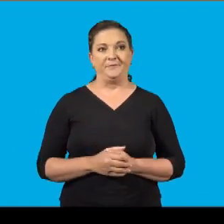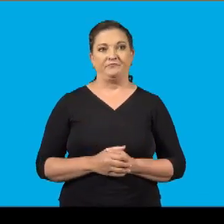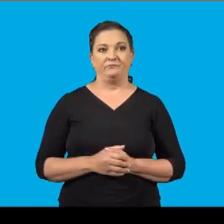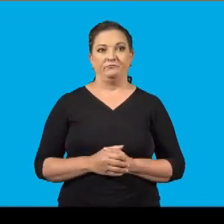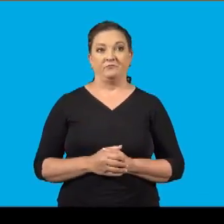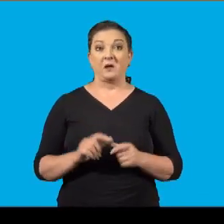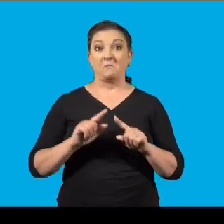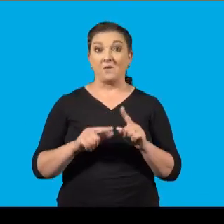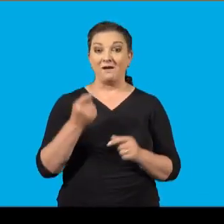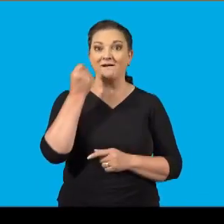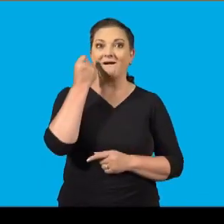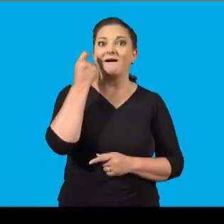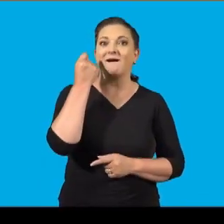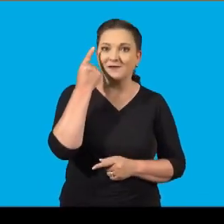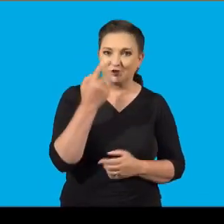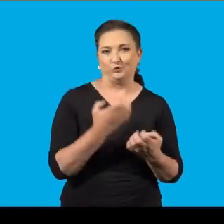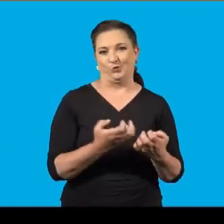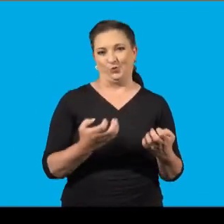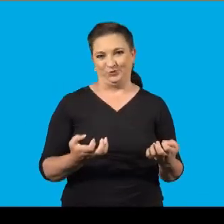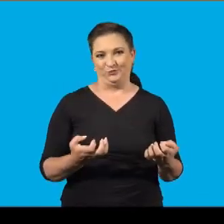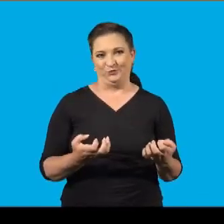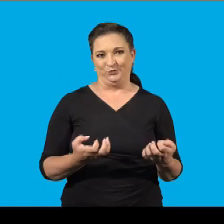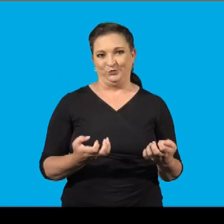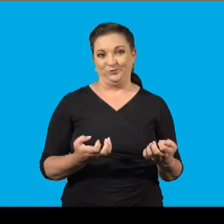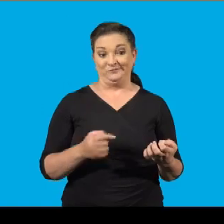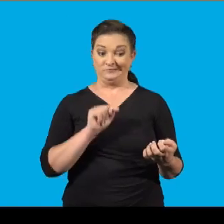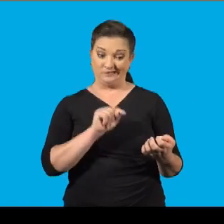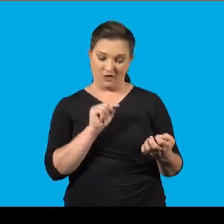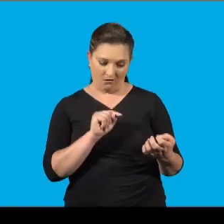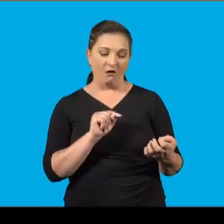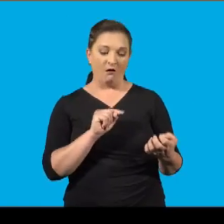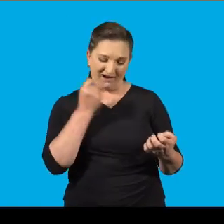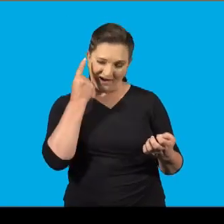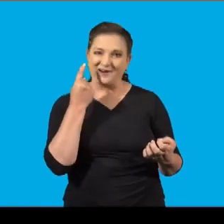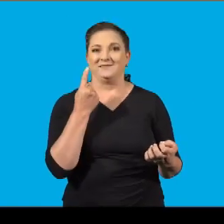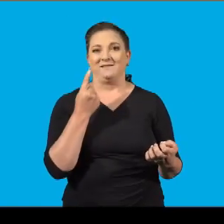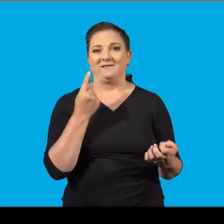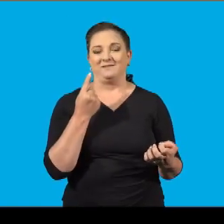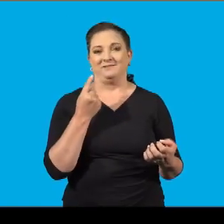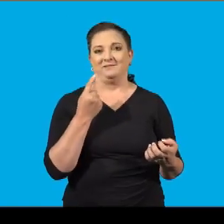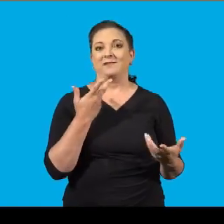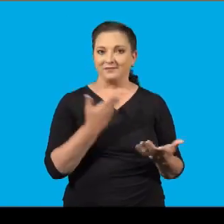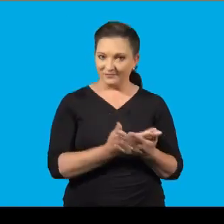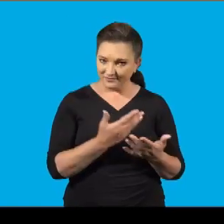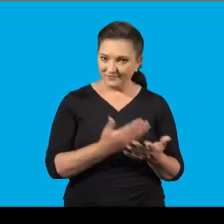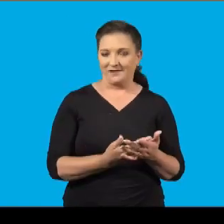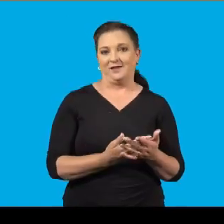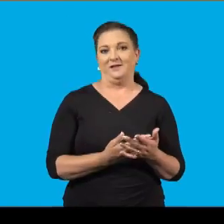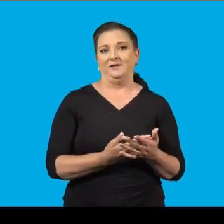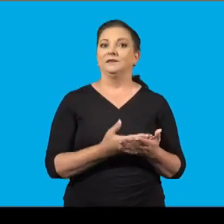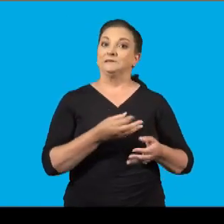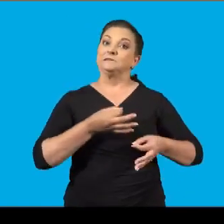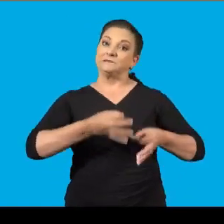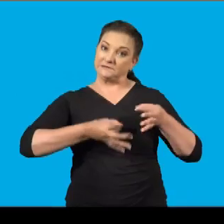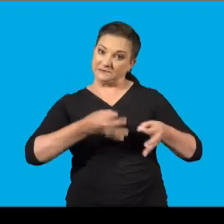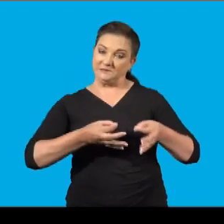with comprehension of sources and being able to interpret those sources so that you're able to